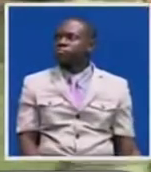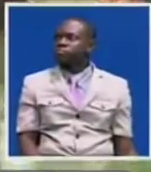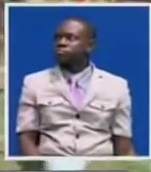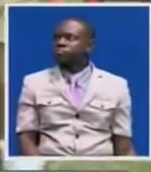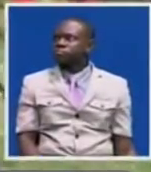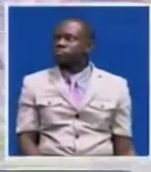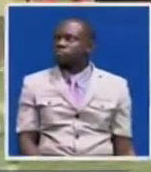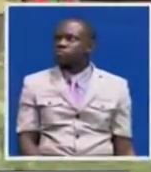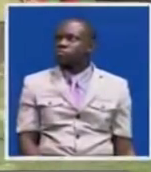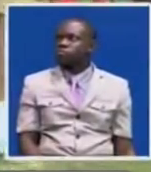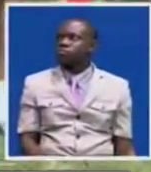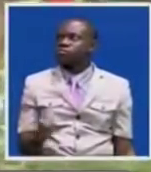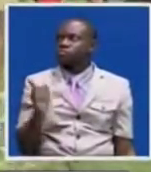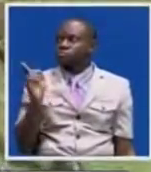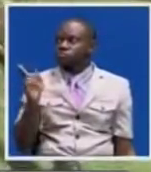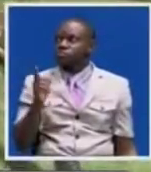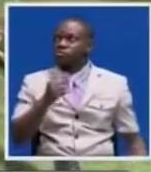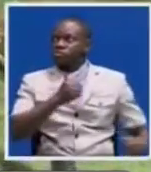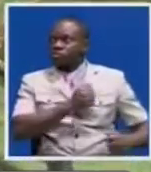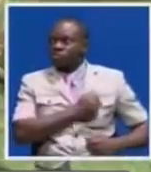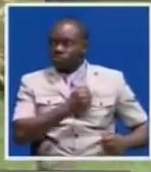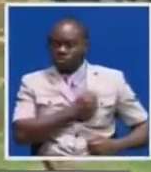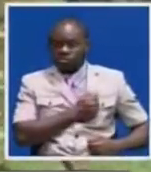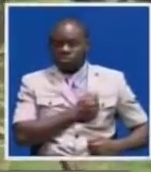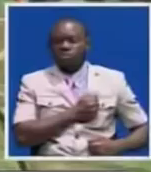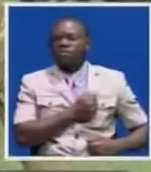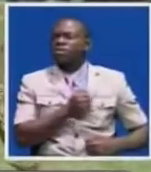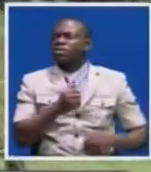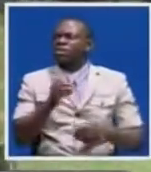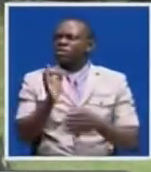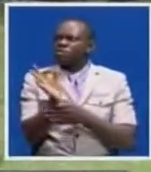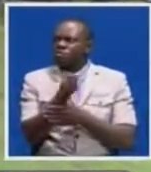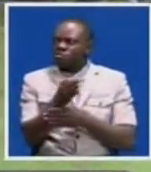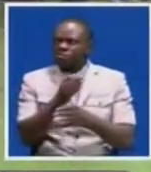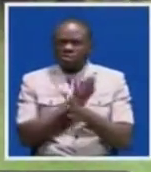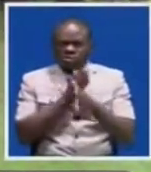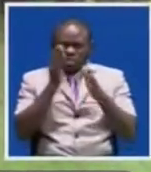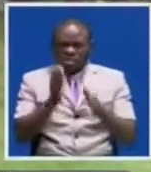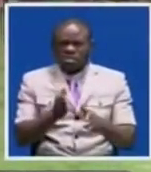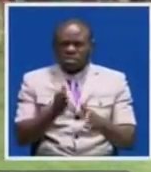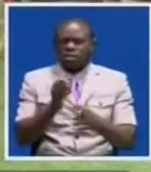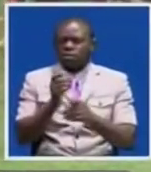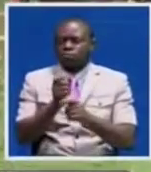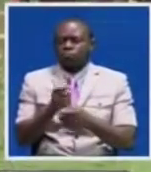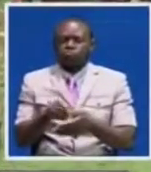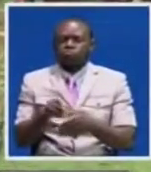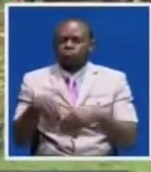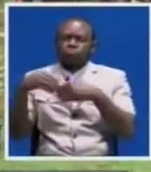A military drill leading to the handover of the Zambian flag to Vice President Inonge Wina.